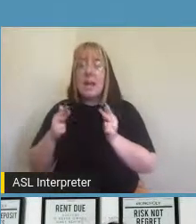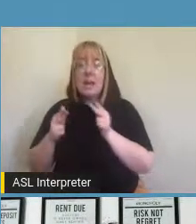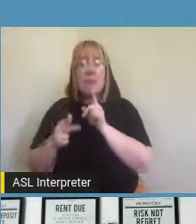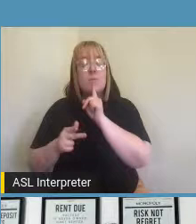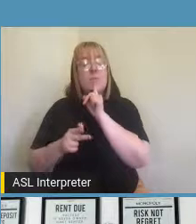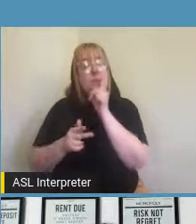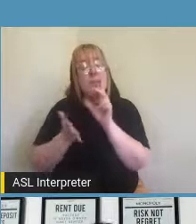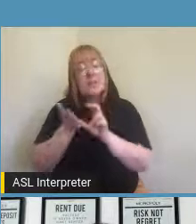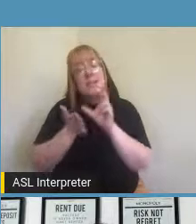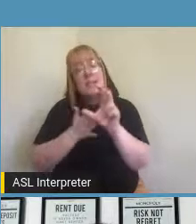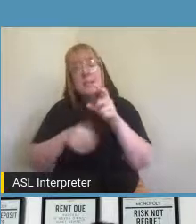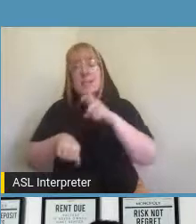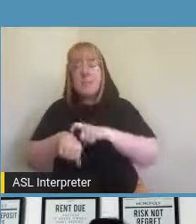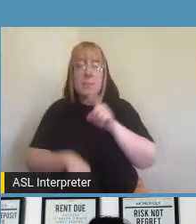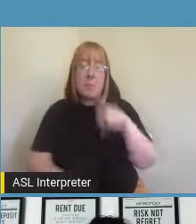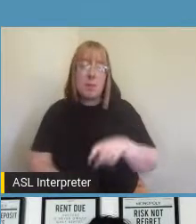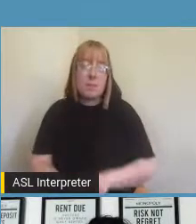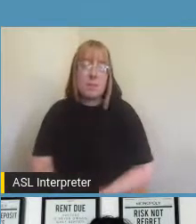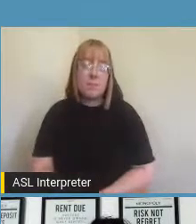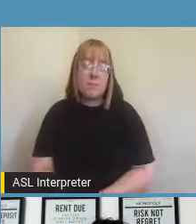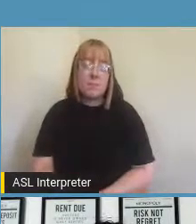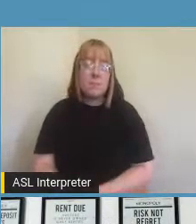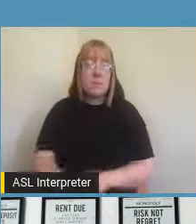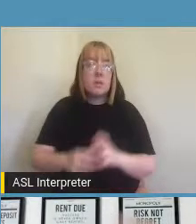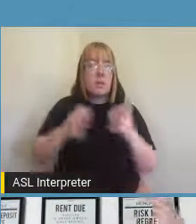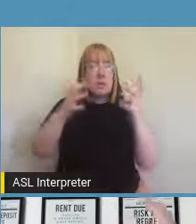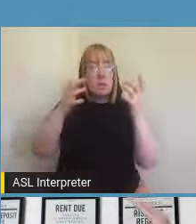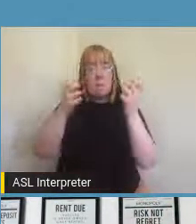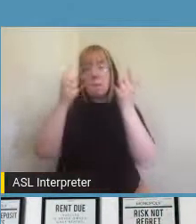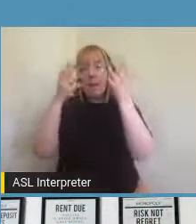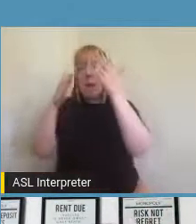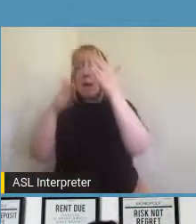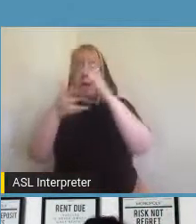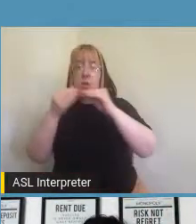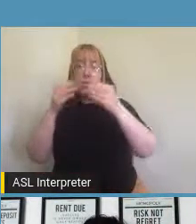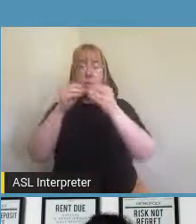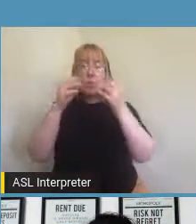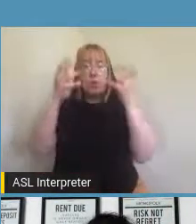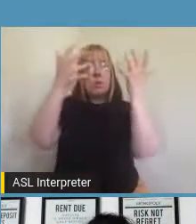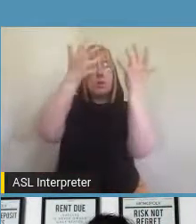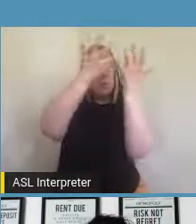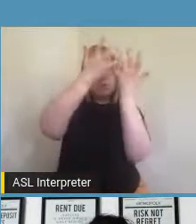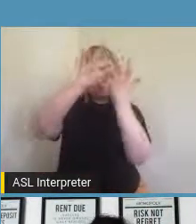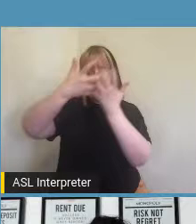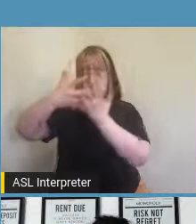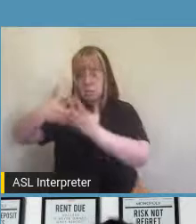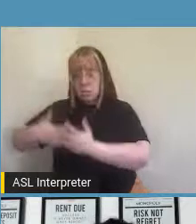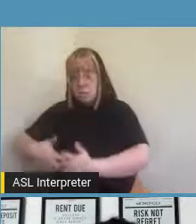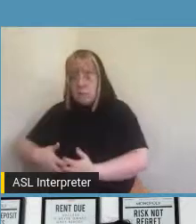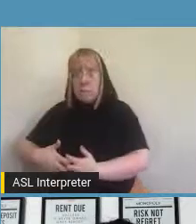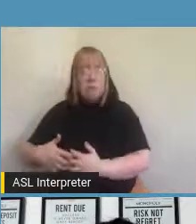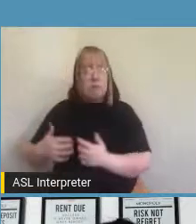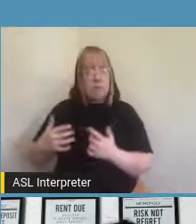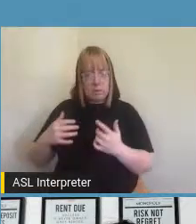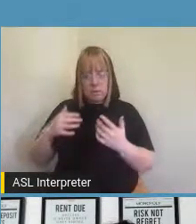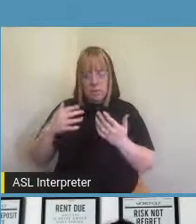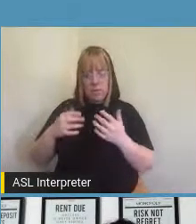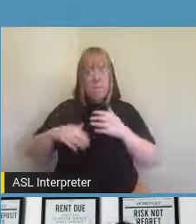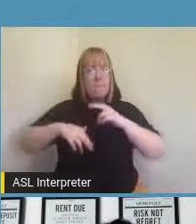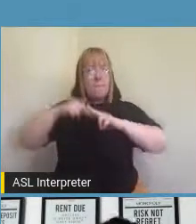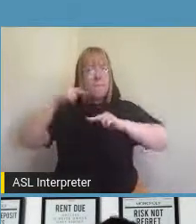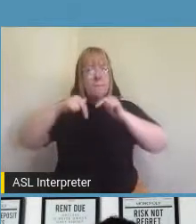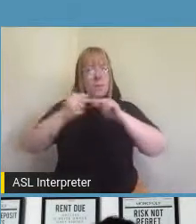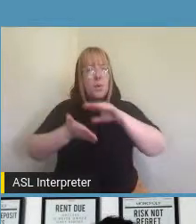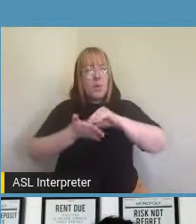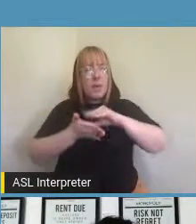time, especially if we're trying to interweave plenty of stories and thinking about that full layer cake. And we know how challenging that could be,